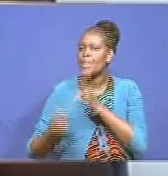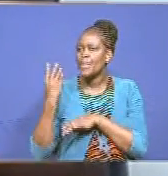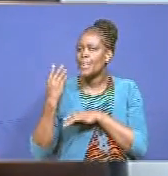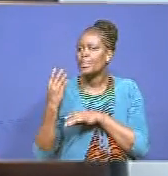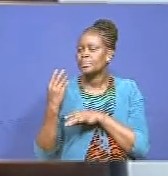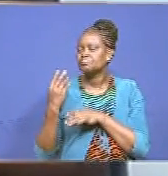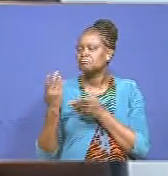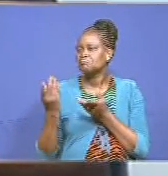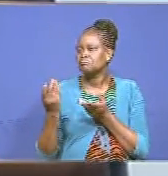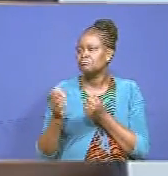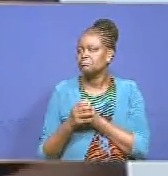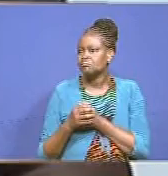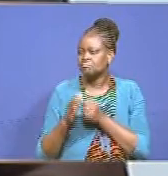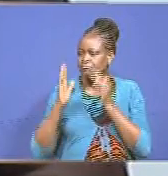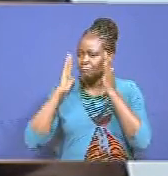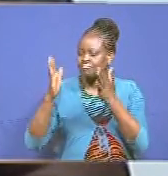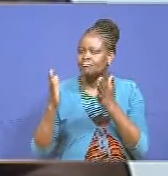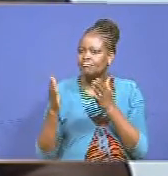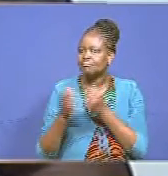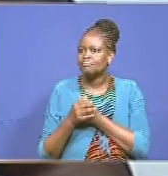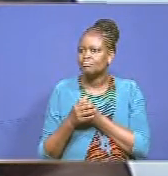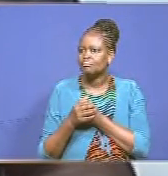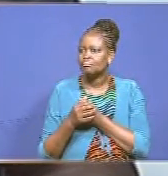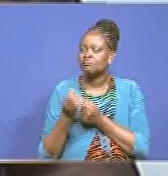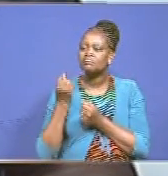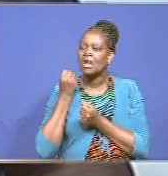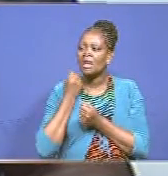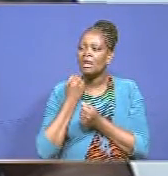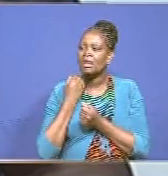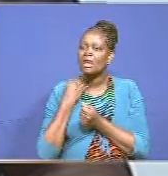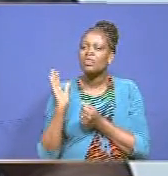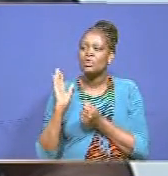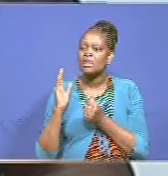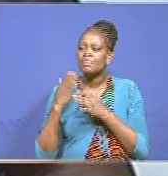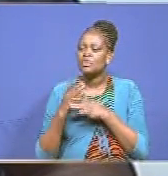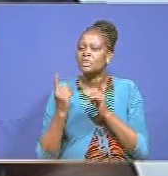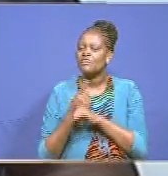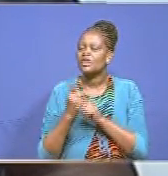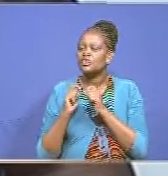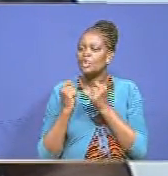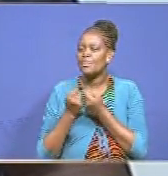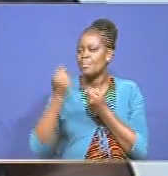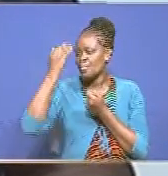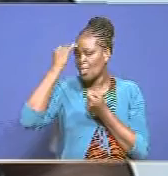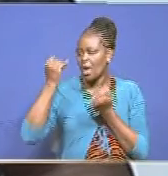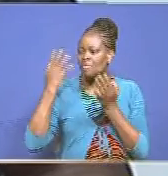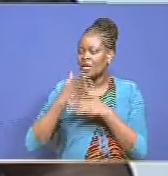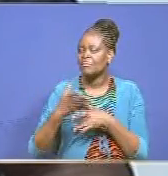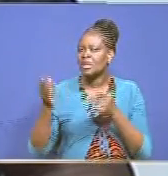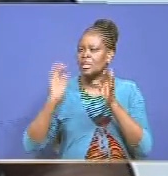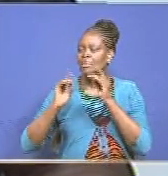look into the hatred, yeah, the hatred between communities. Why is it that after every election we have to